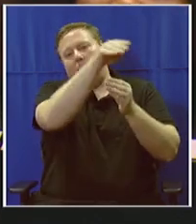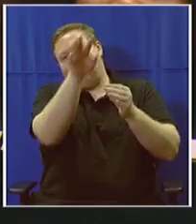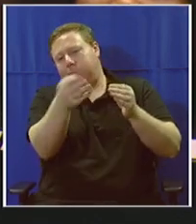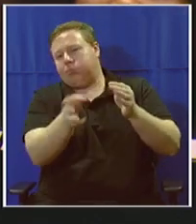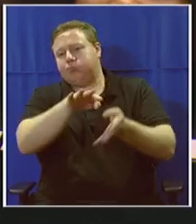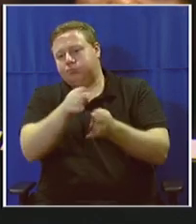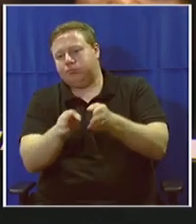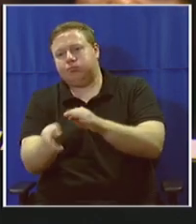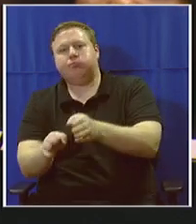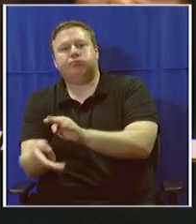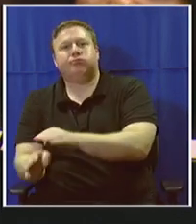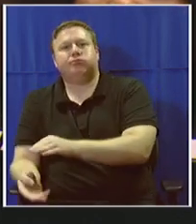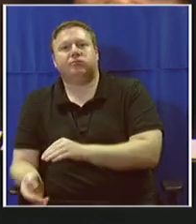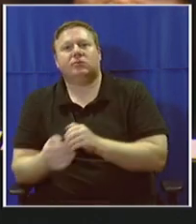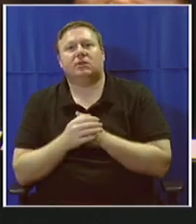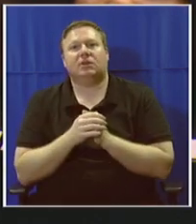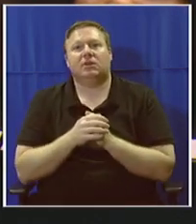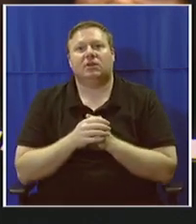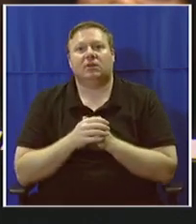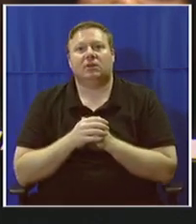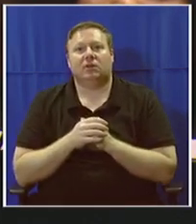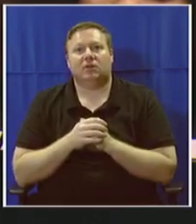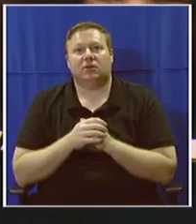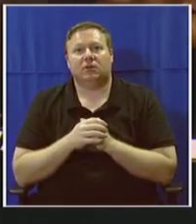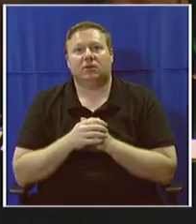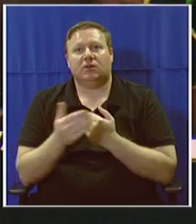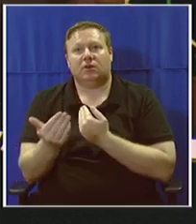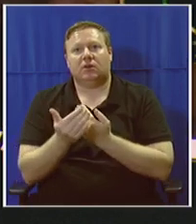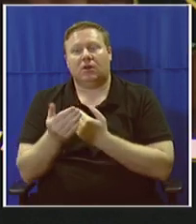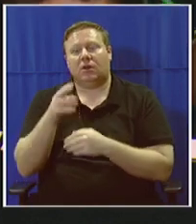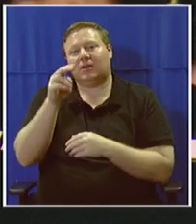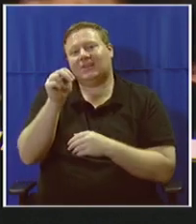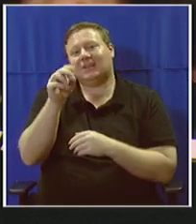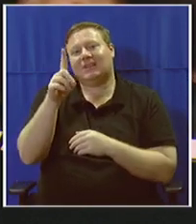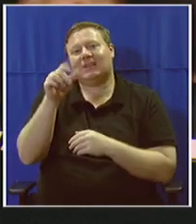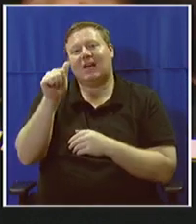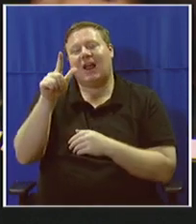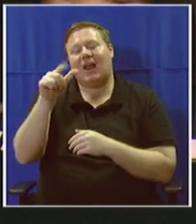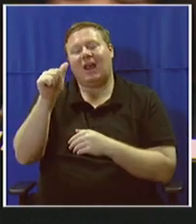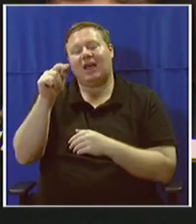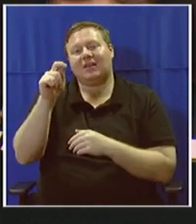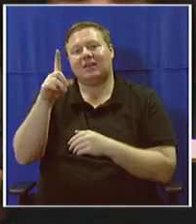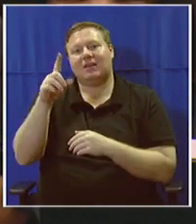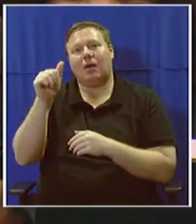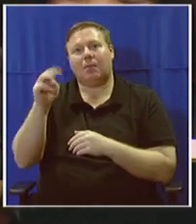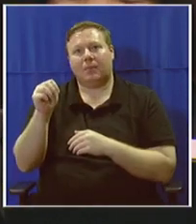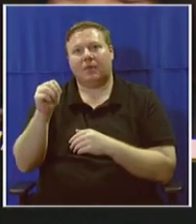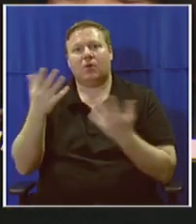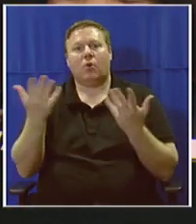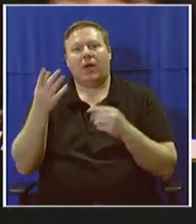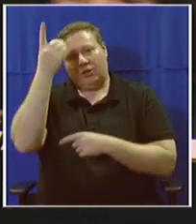embankment in the Kwangolosi area near Indana Dam in Hillcrest in Durban on